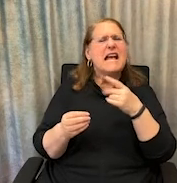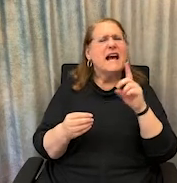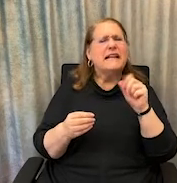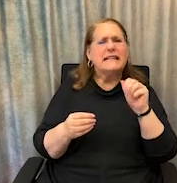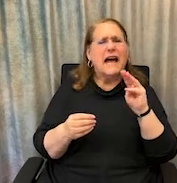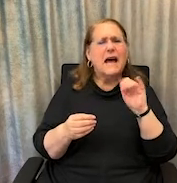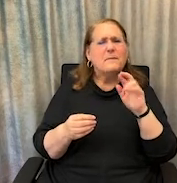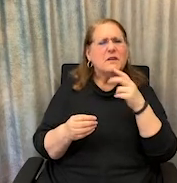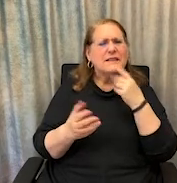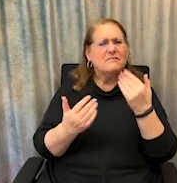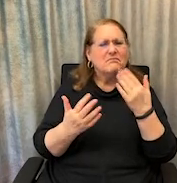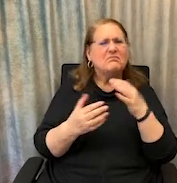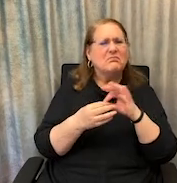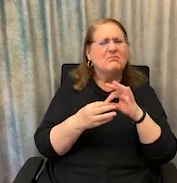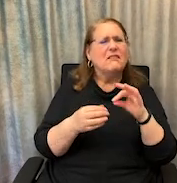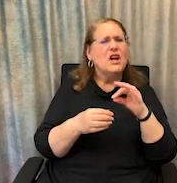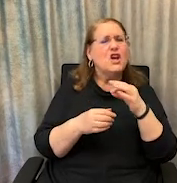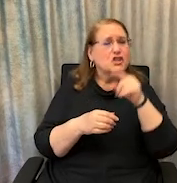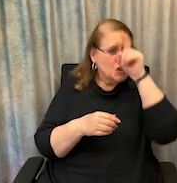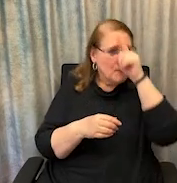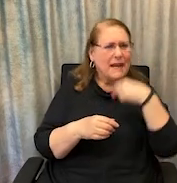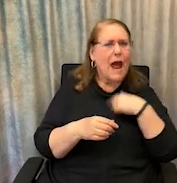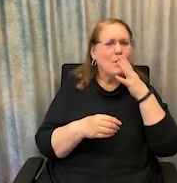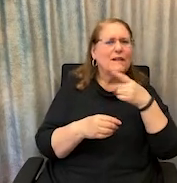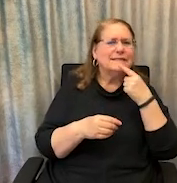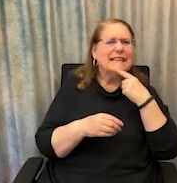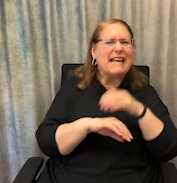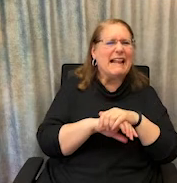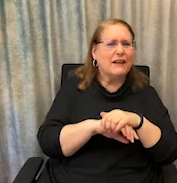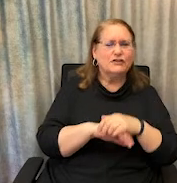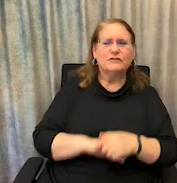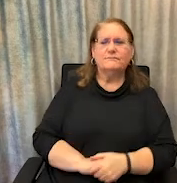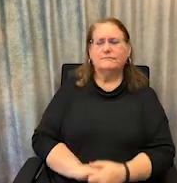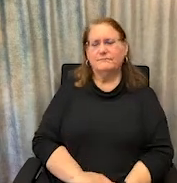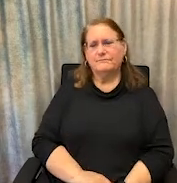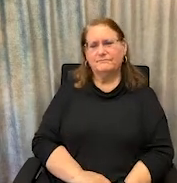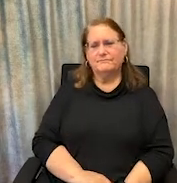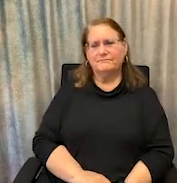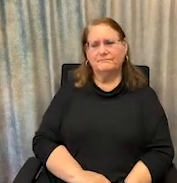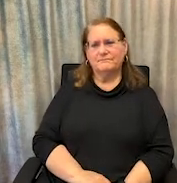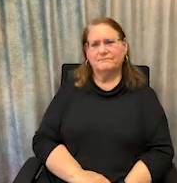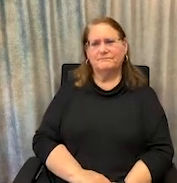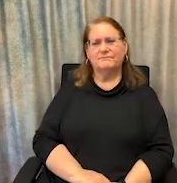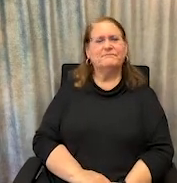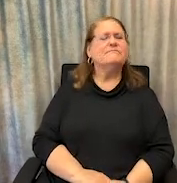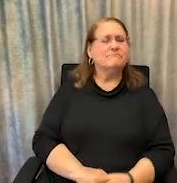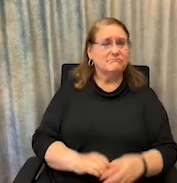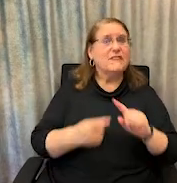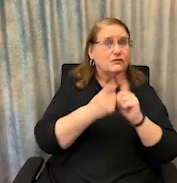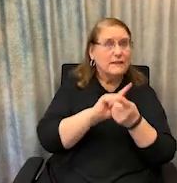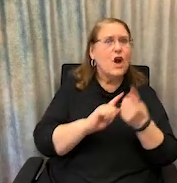Tell it German, I will translate it. Also wir waren halt, wir sind alle halt hier unbeliebt so quasi, allein schon, dass wir Ausländer